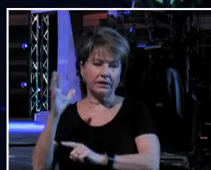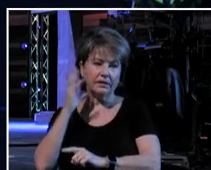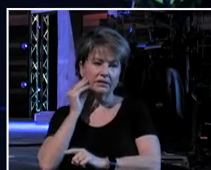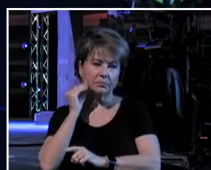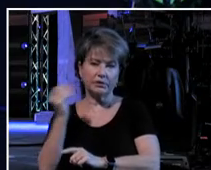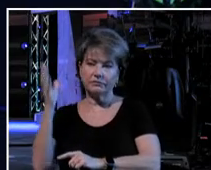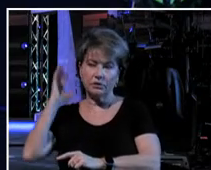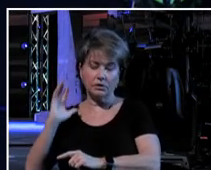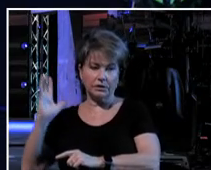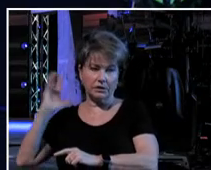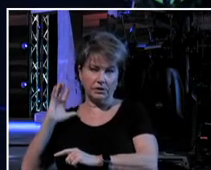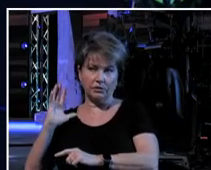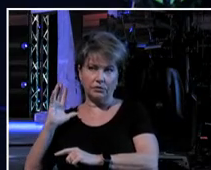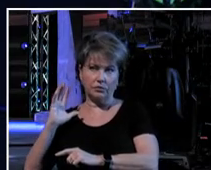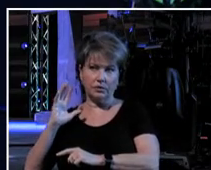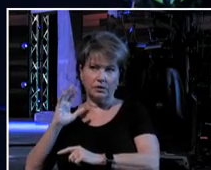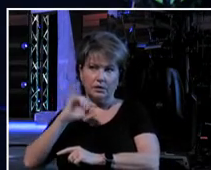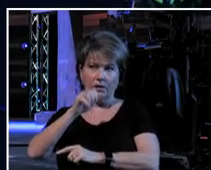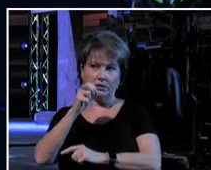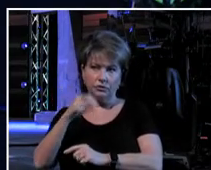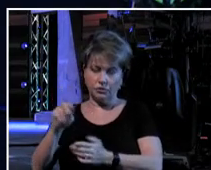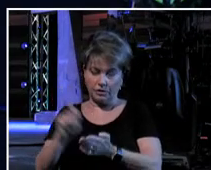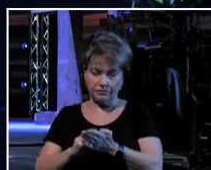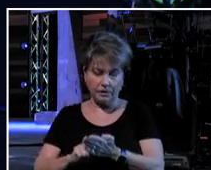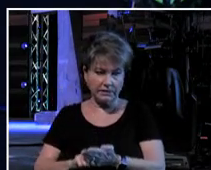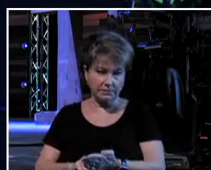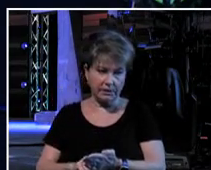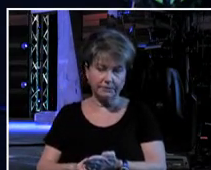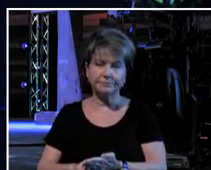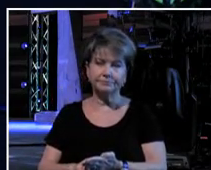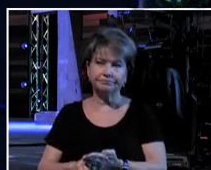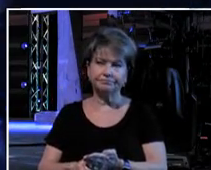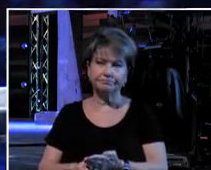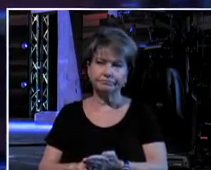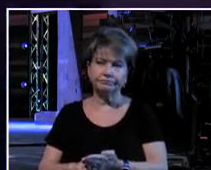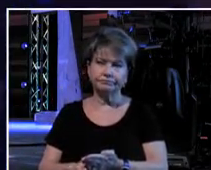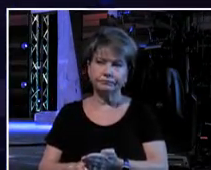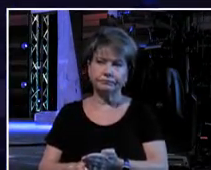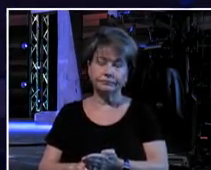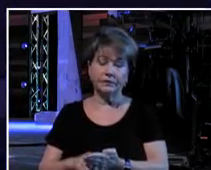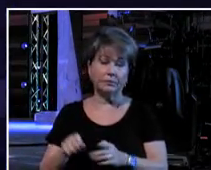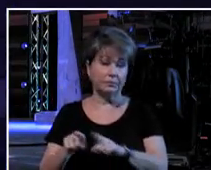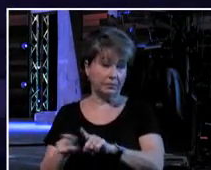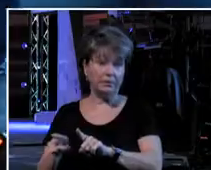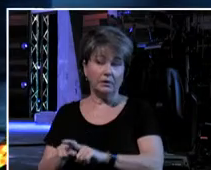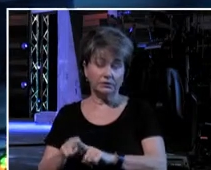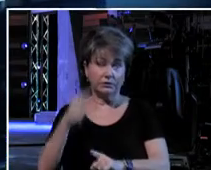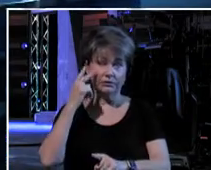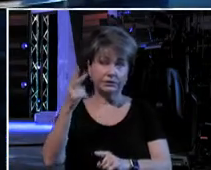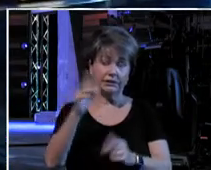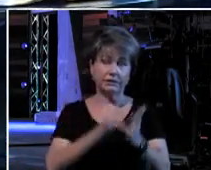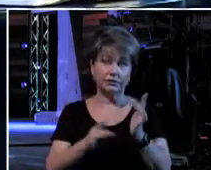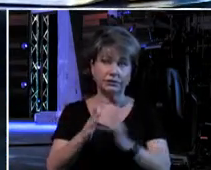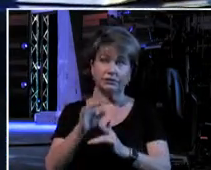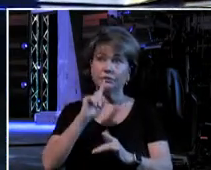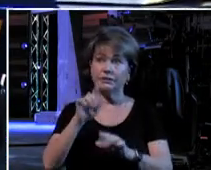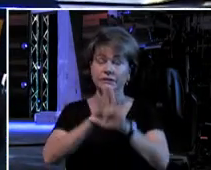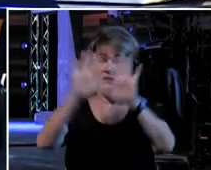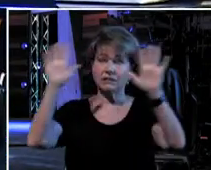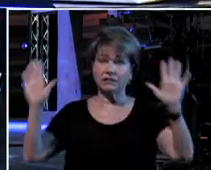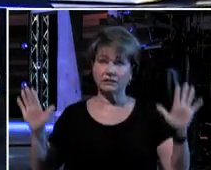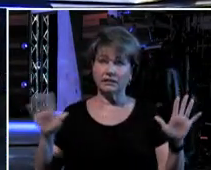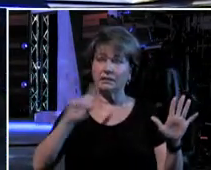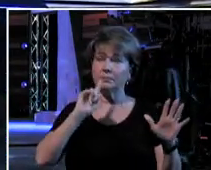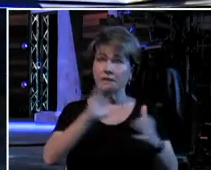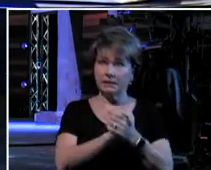this, not so that we just see it and understand it, but that we too would also see Jesus for who he is and believe in him.